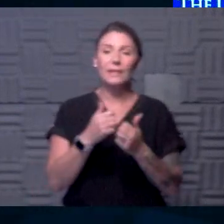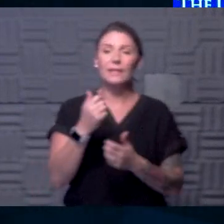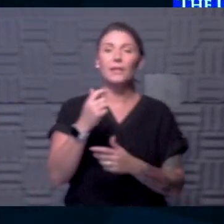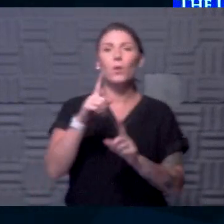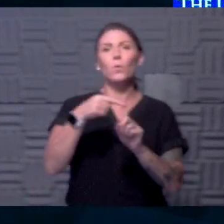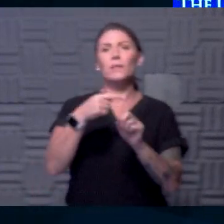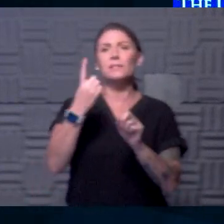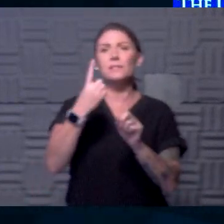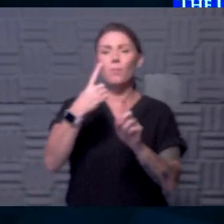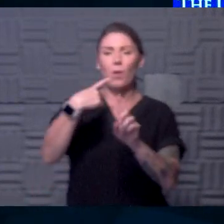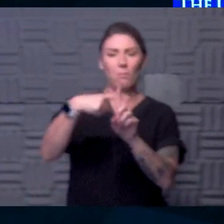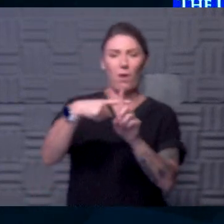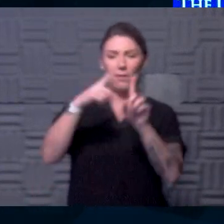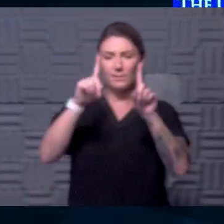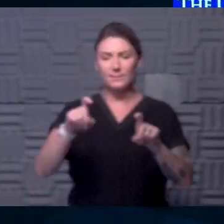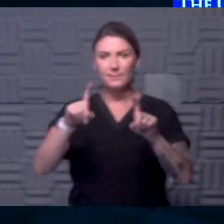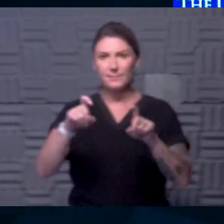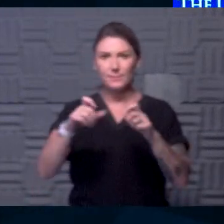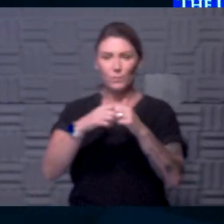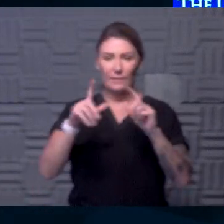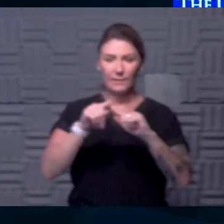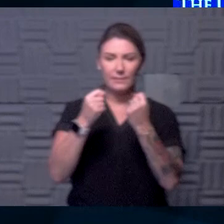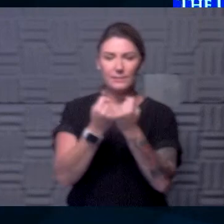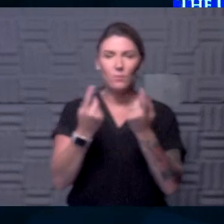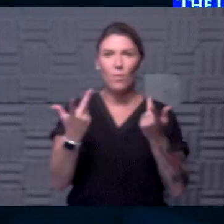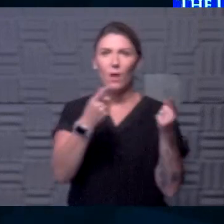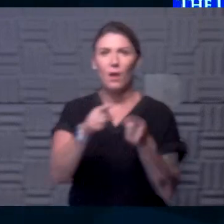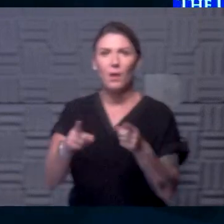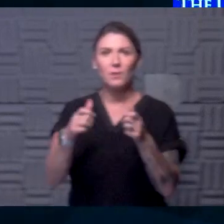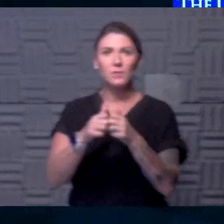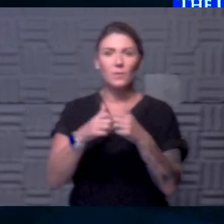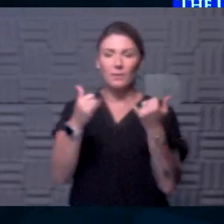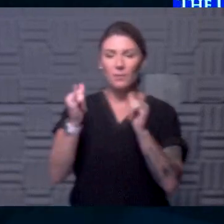what happens with that person? What happens with the coaches and the other players on the team?